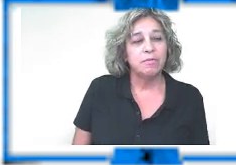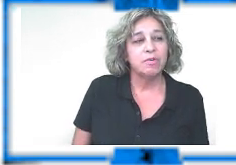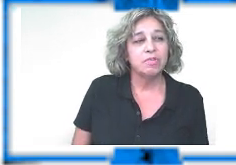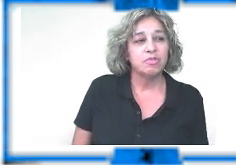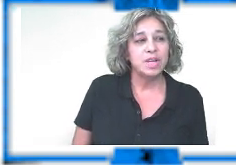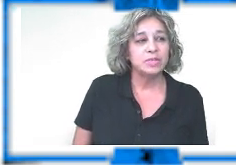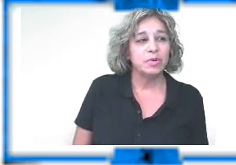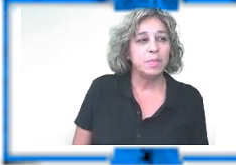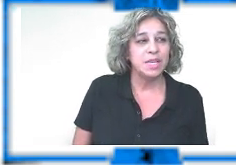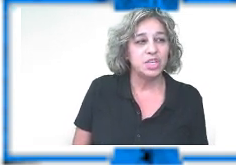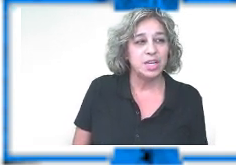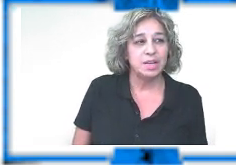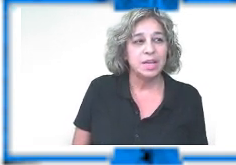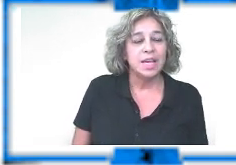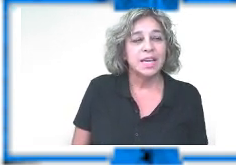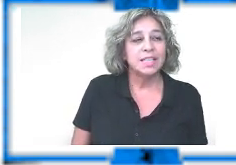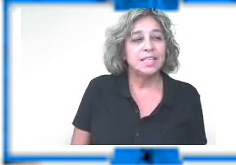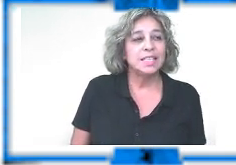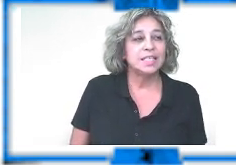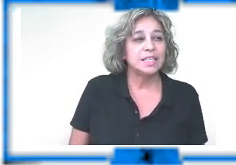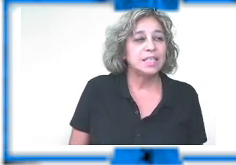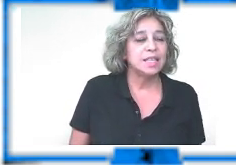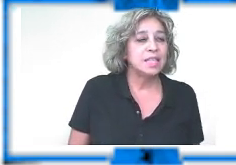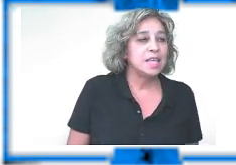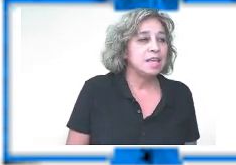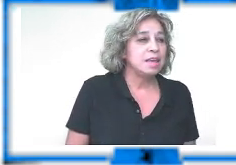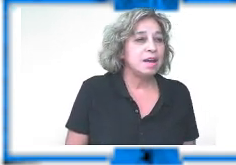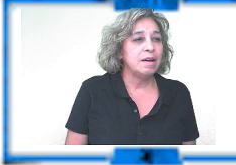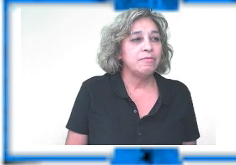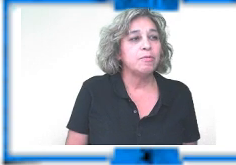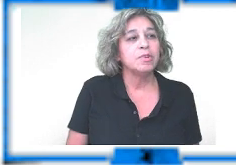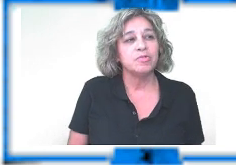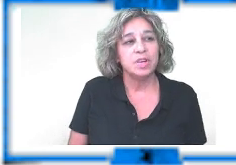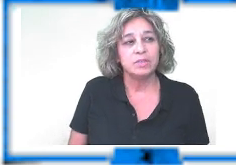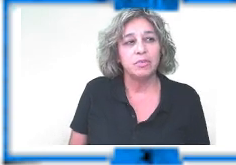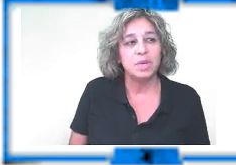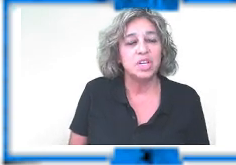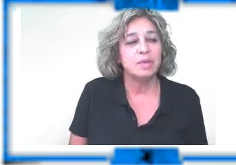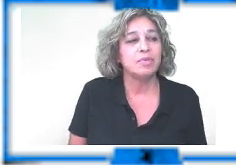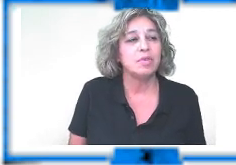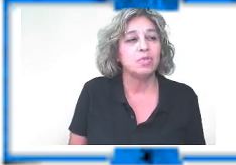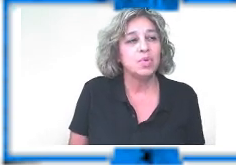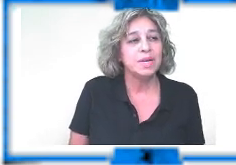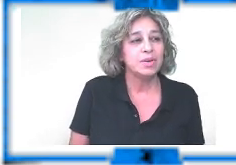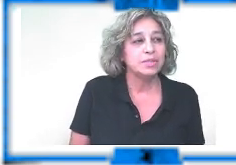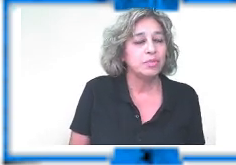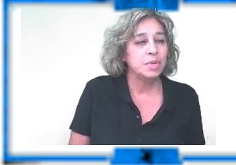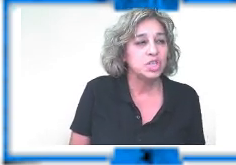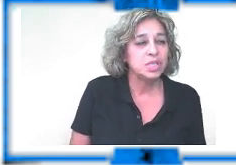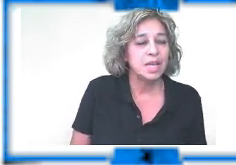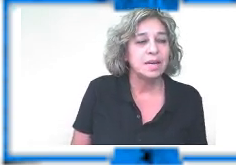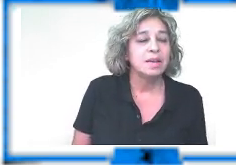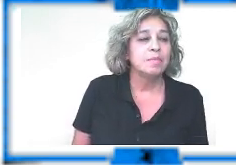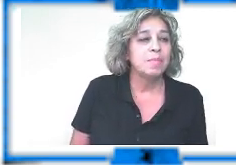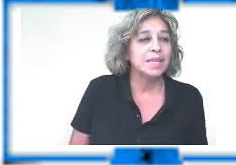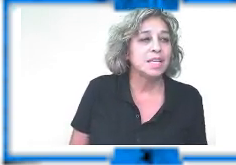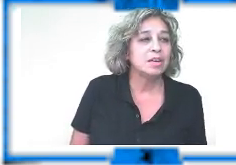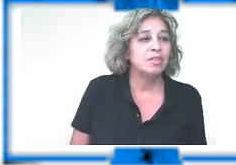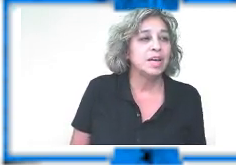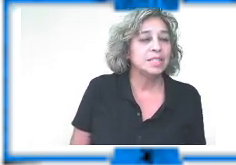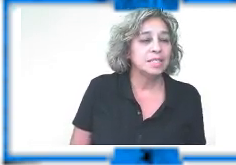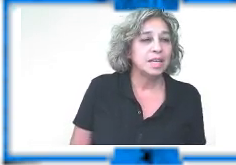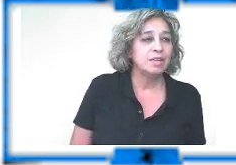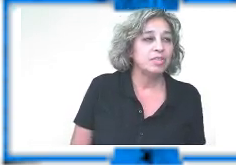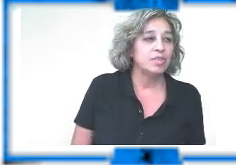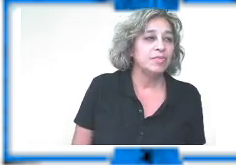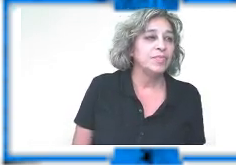tres grandes transformaciones que a lo largo de su historia the, ha sufrido México. Fourth transformation of the three transformations escuchar a todos, that Mexico